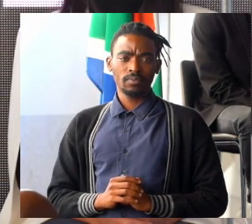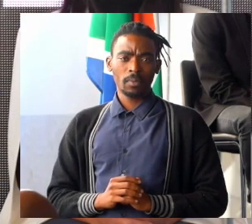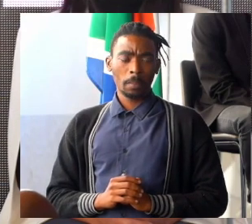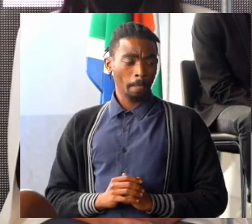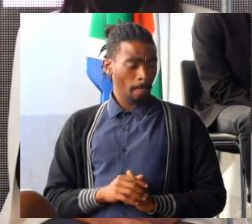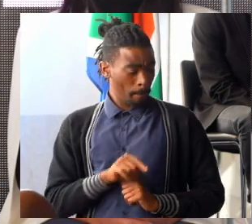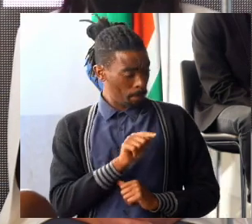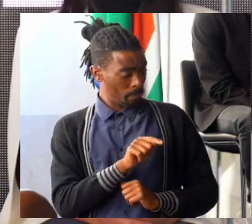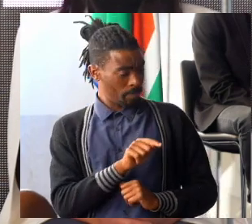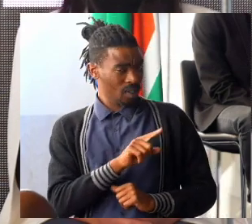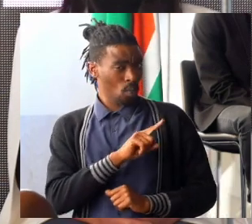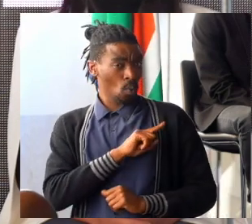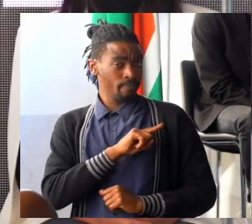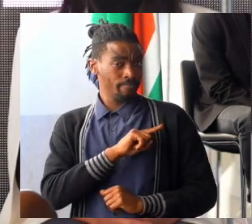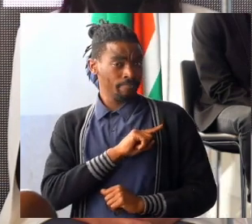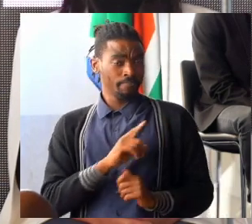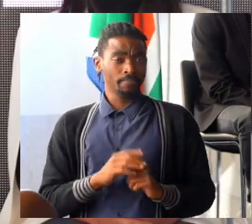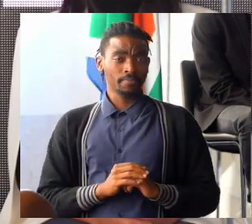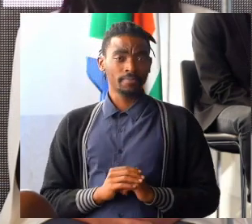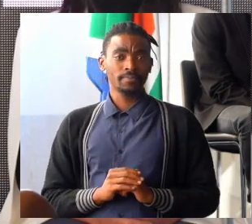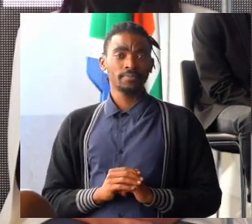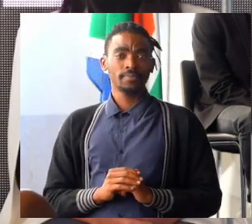This is why